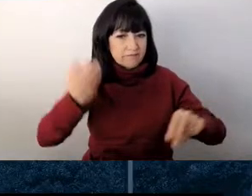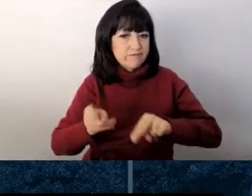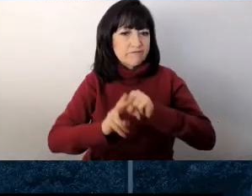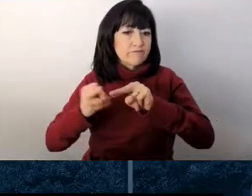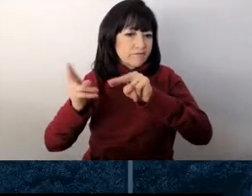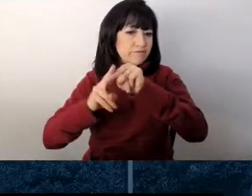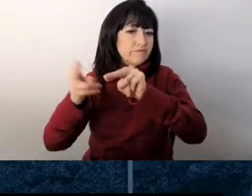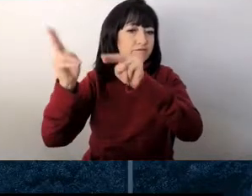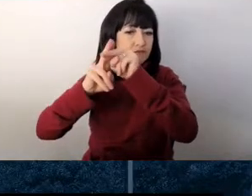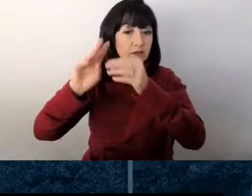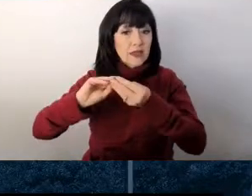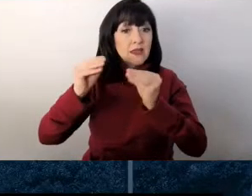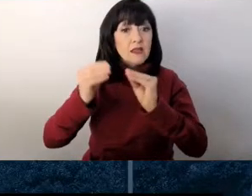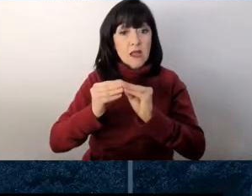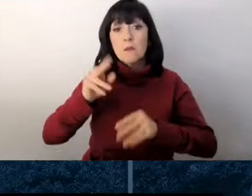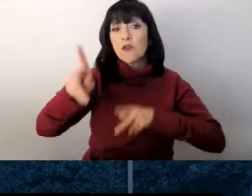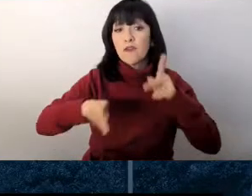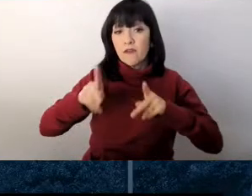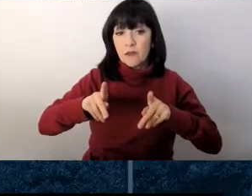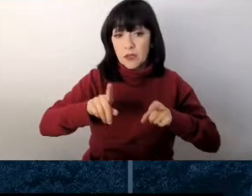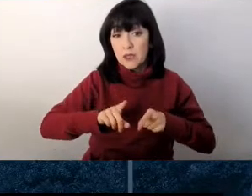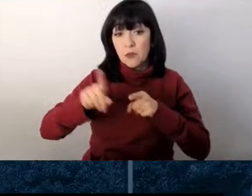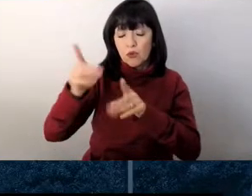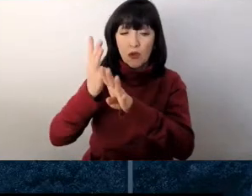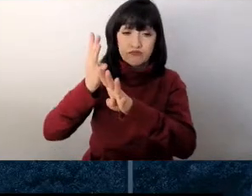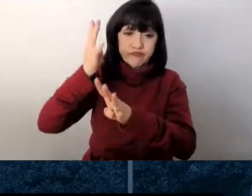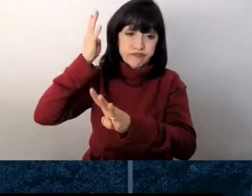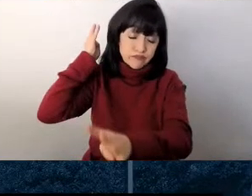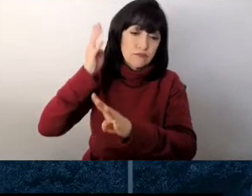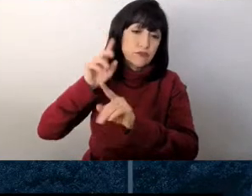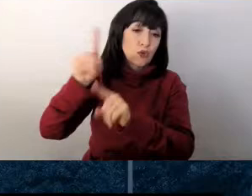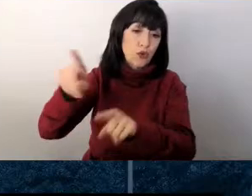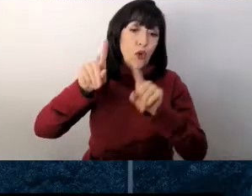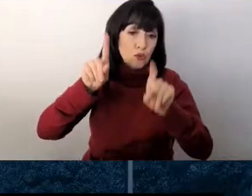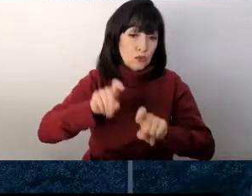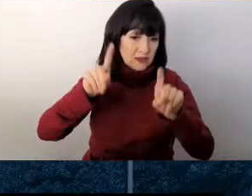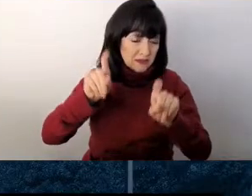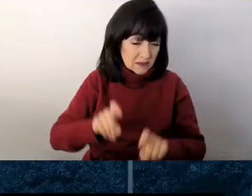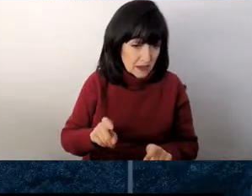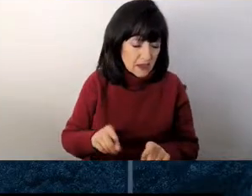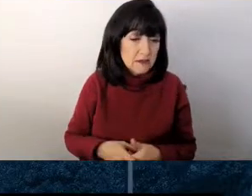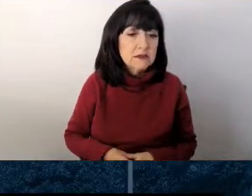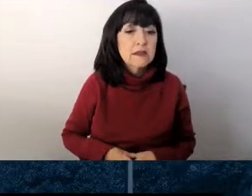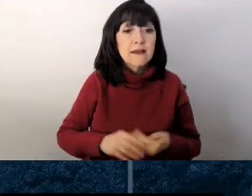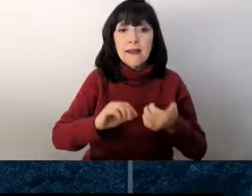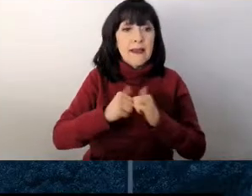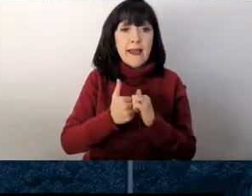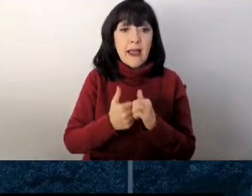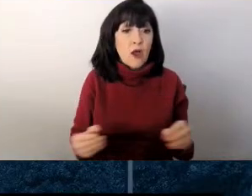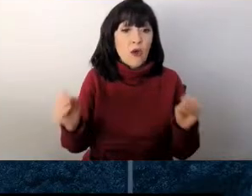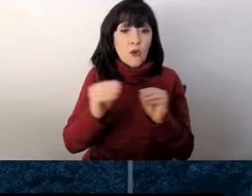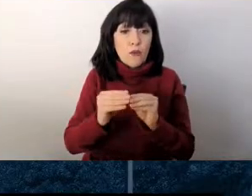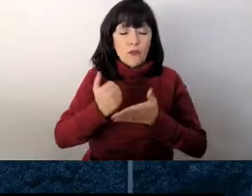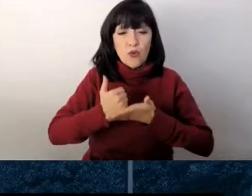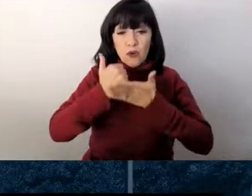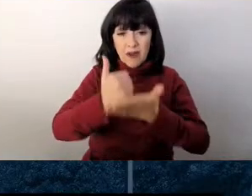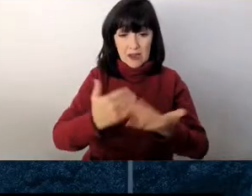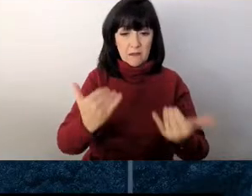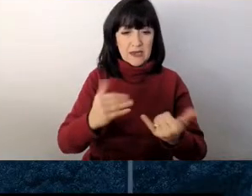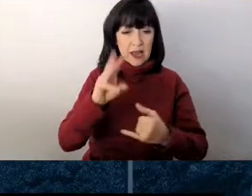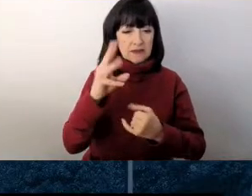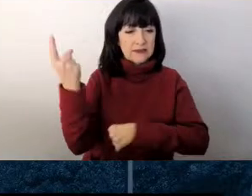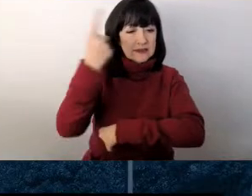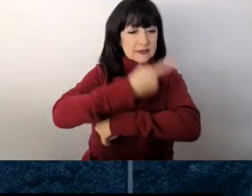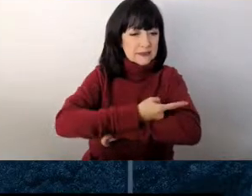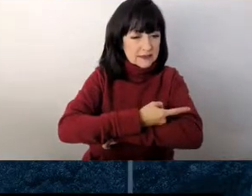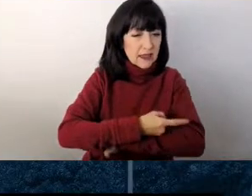That is good. As the governor also said, help is on the way with an additional site open 6 days a week, evening hours and weekend hours.